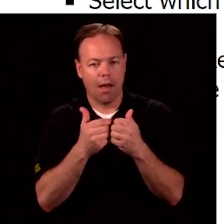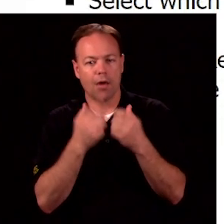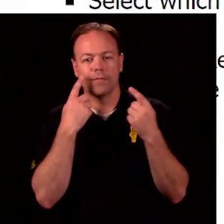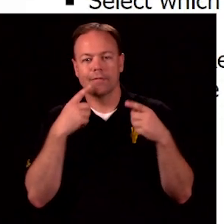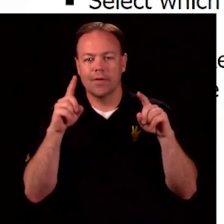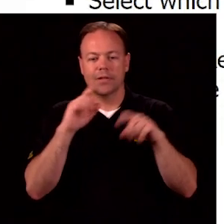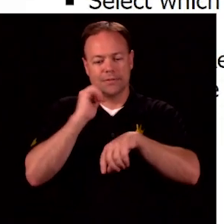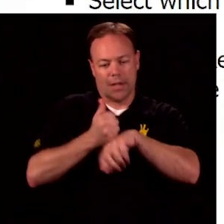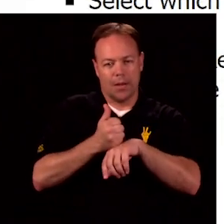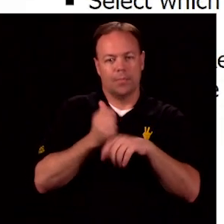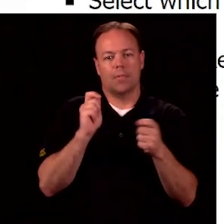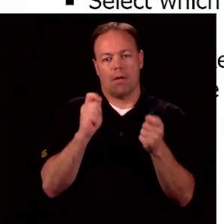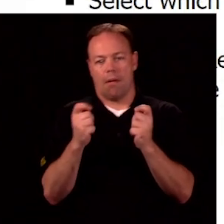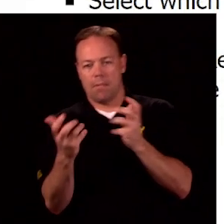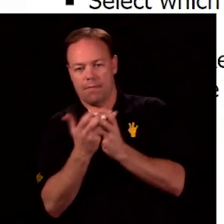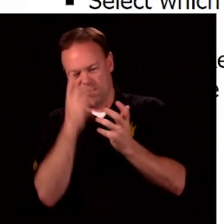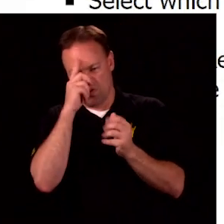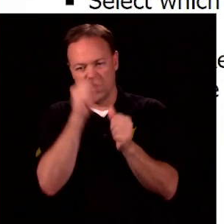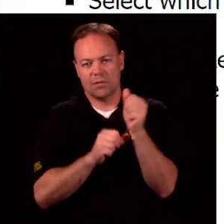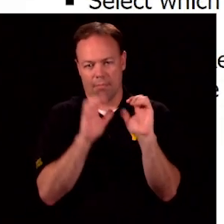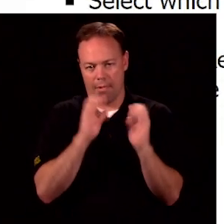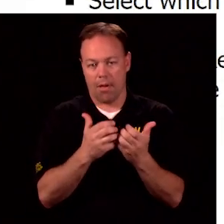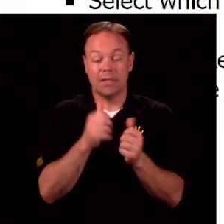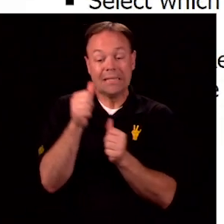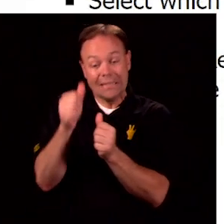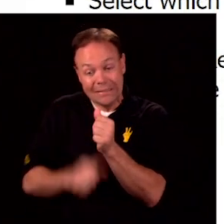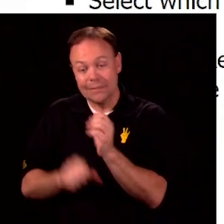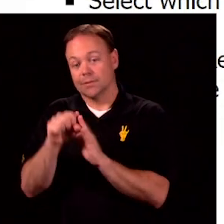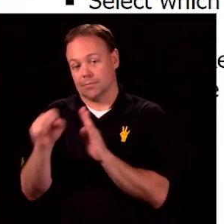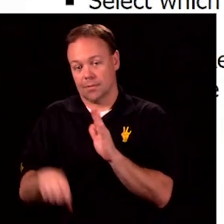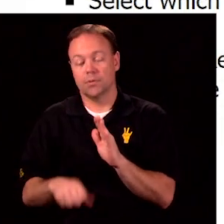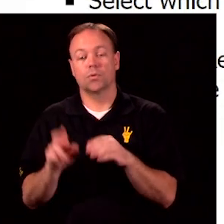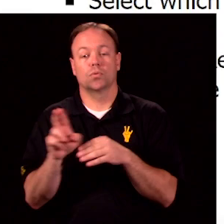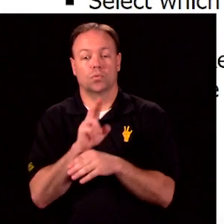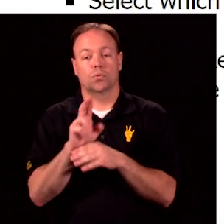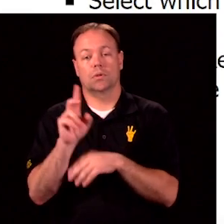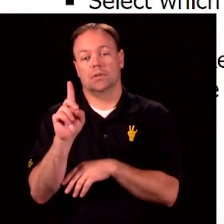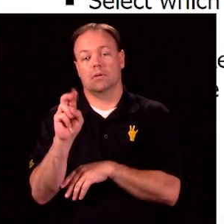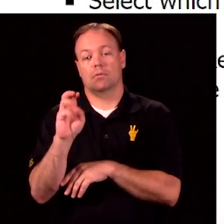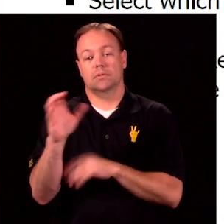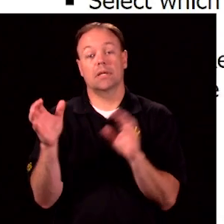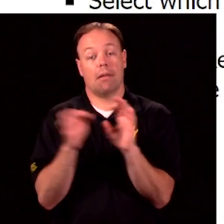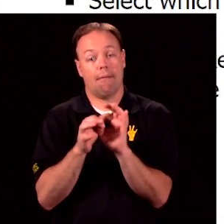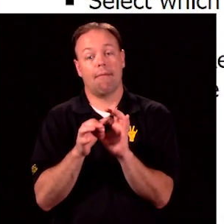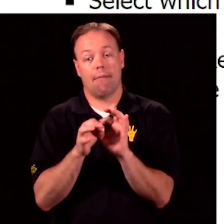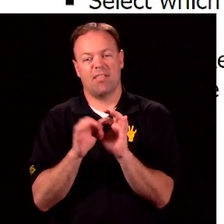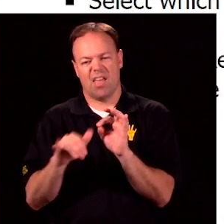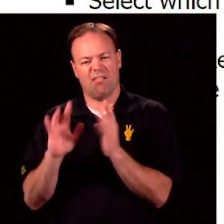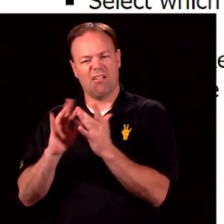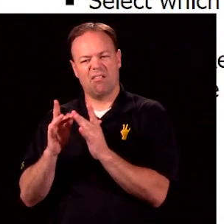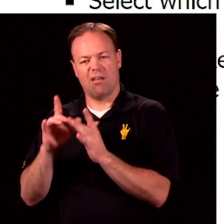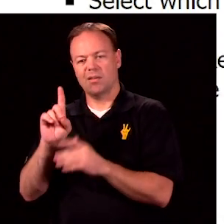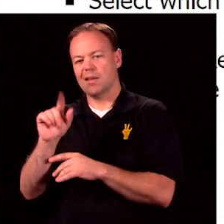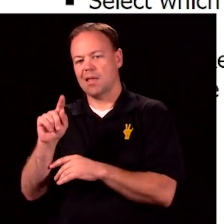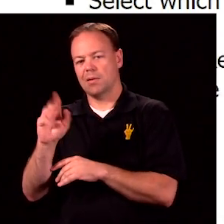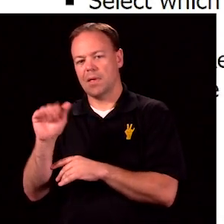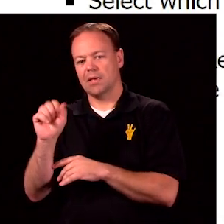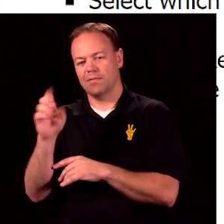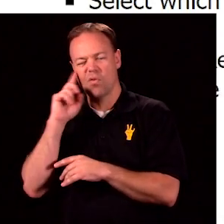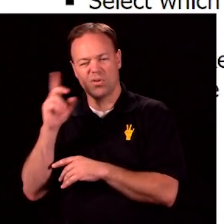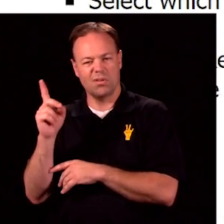set up the accommodations for each class each semester using the DRC Connect, the online database of the